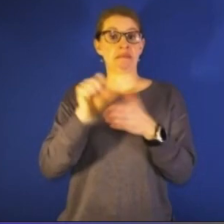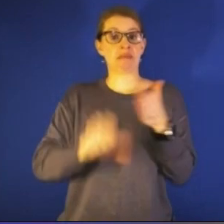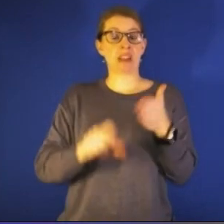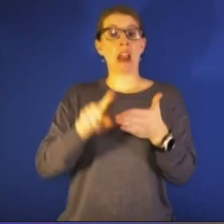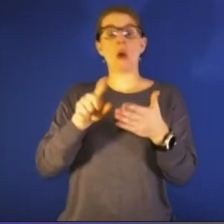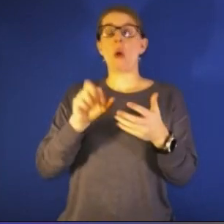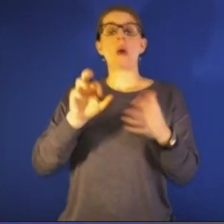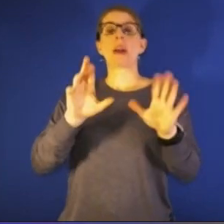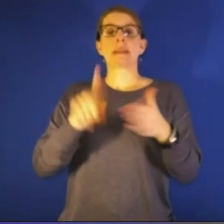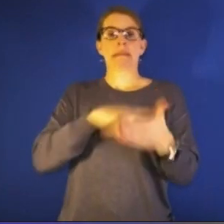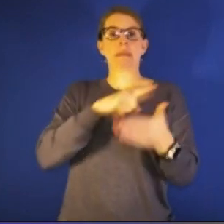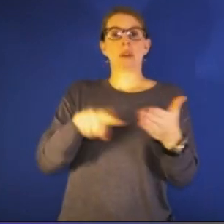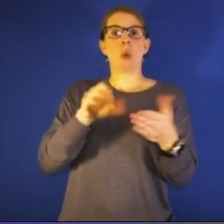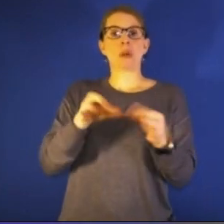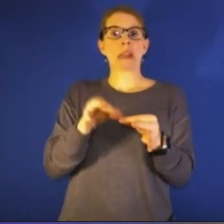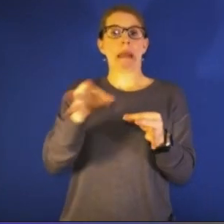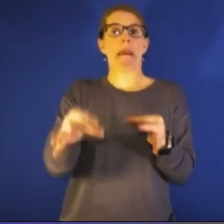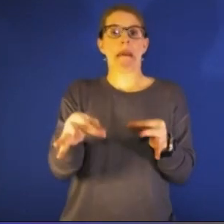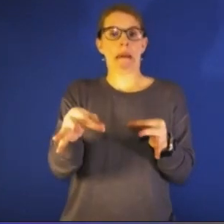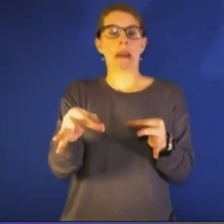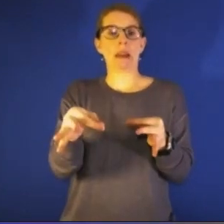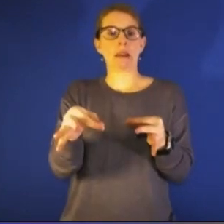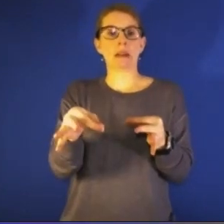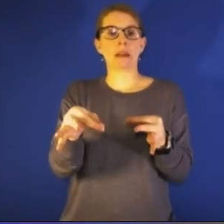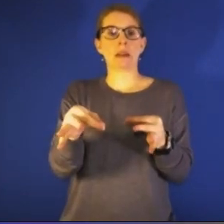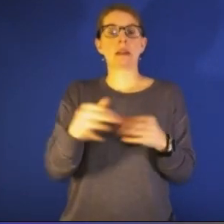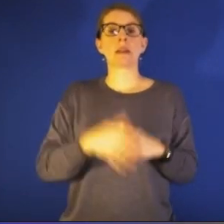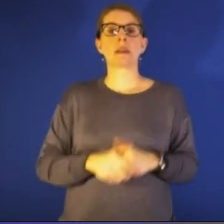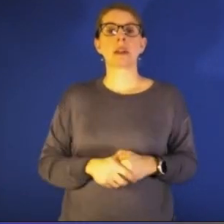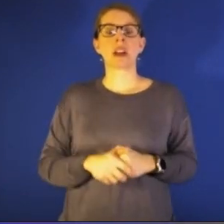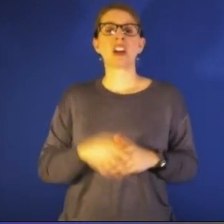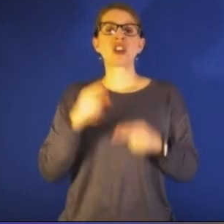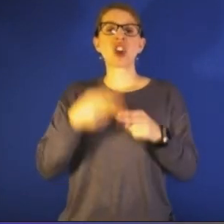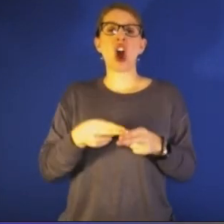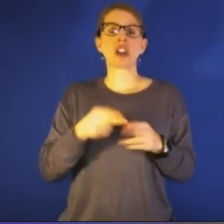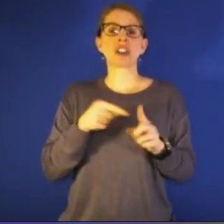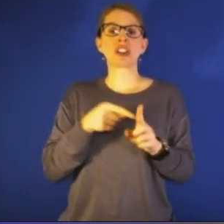or delayed, in most cases what we call deferred,